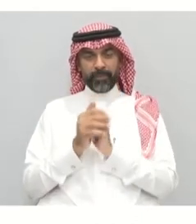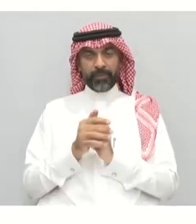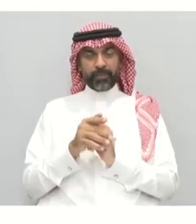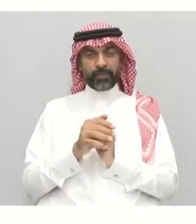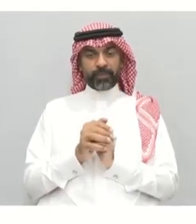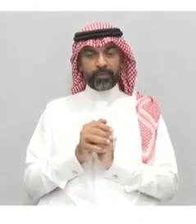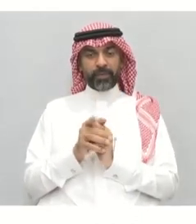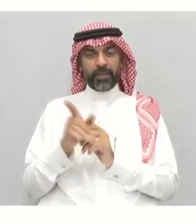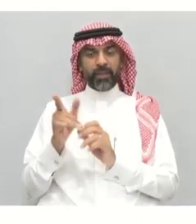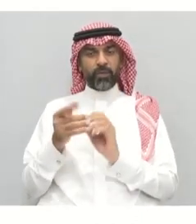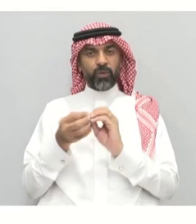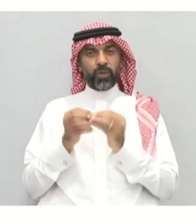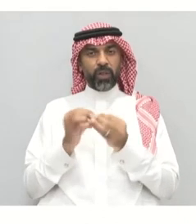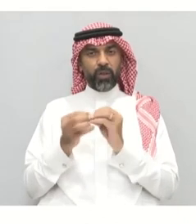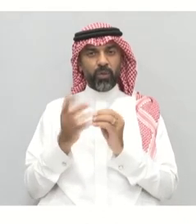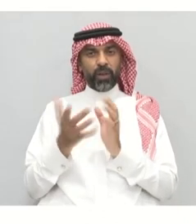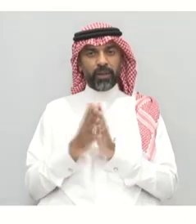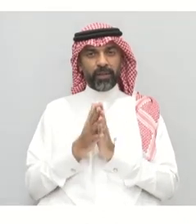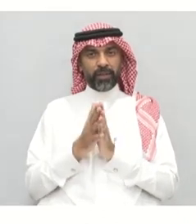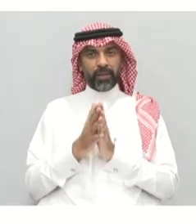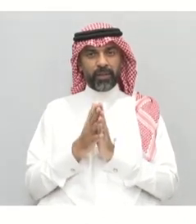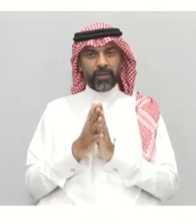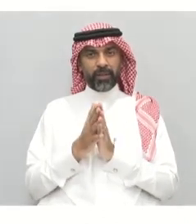What color is it here?